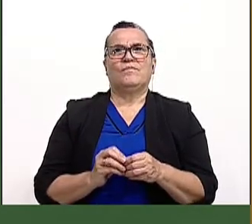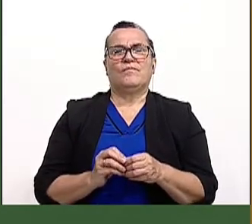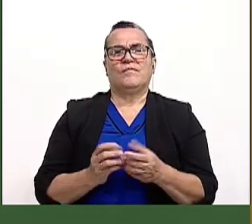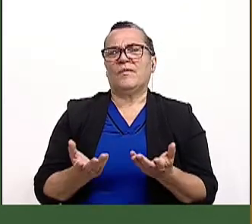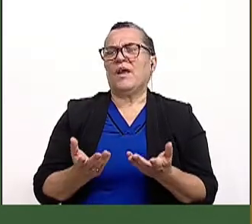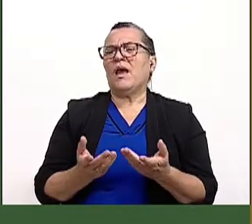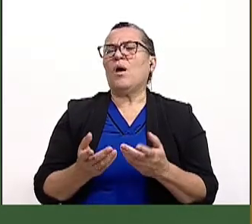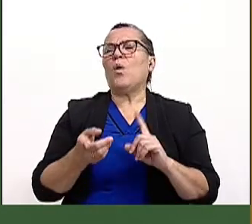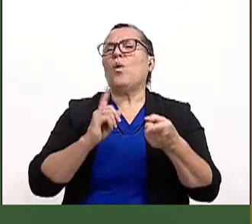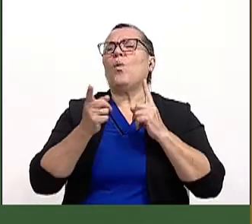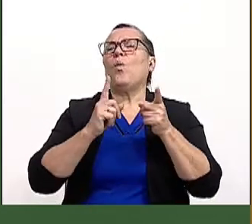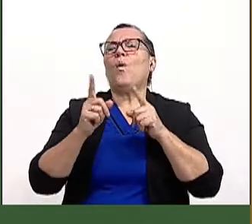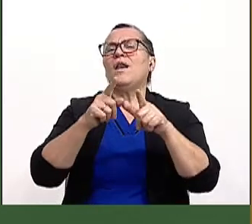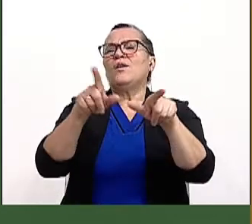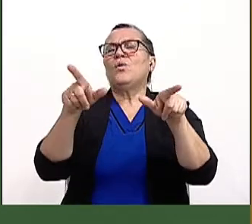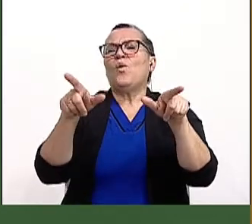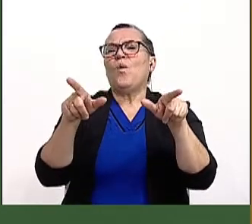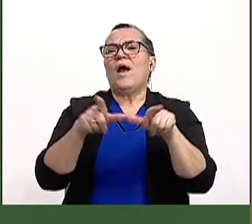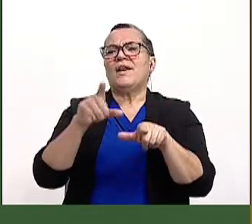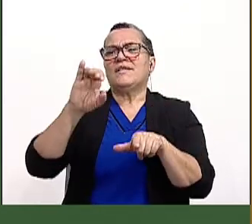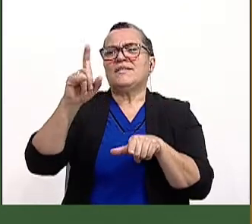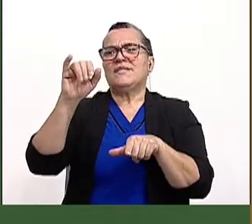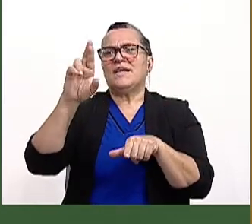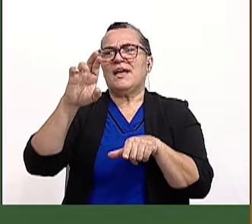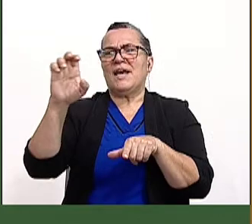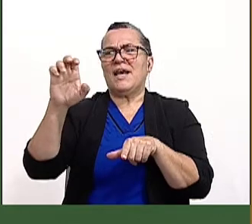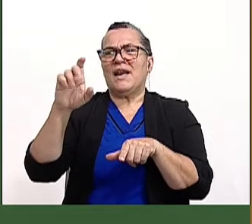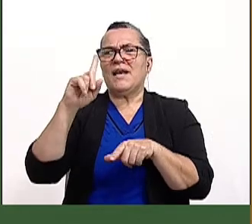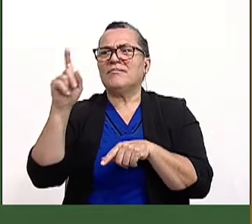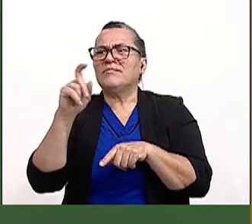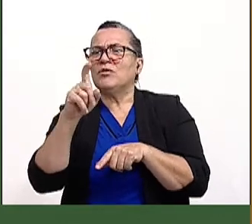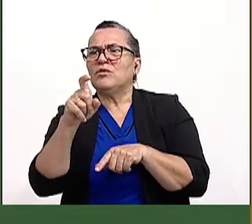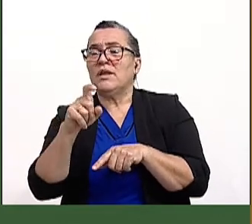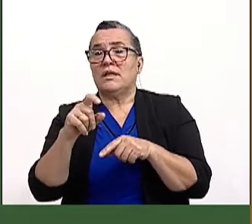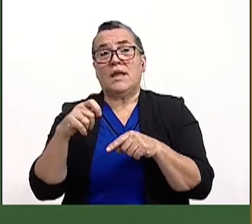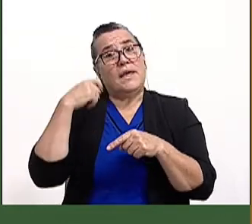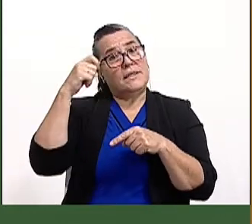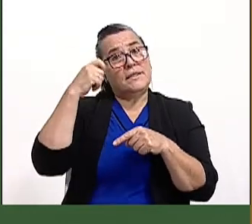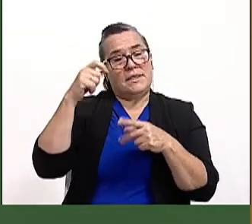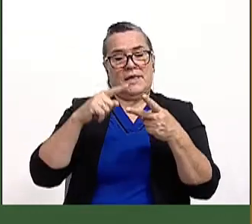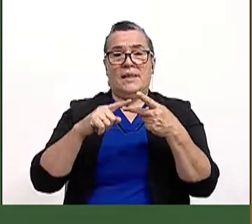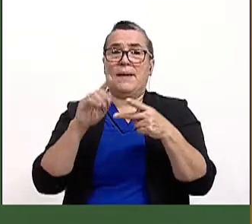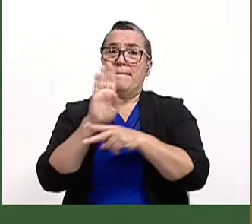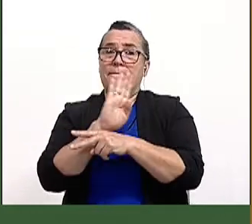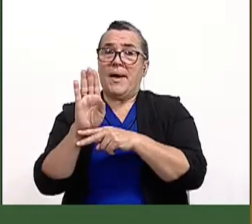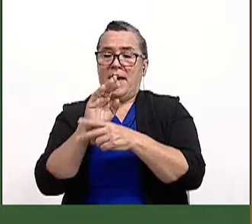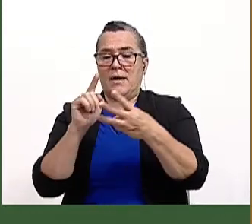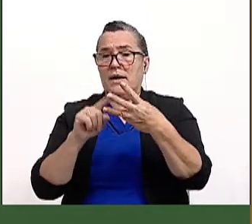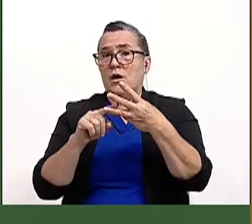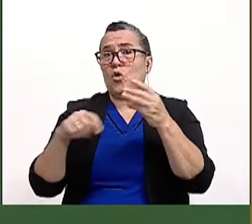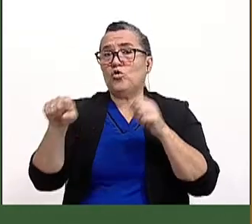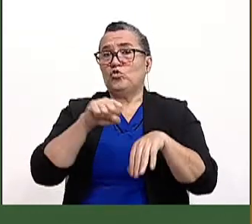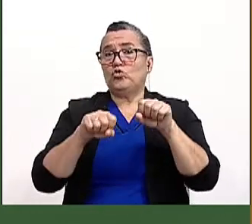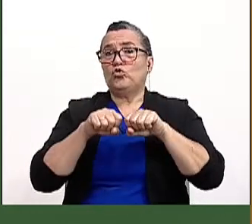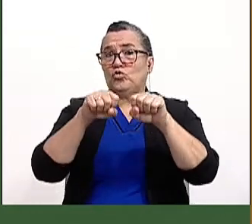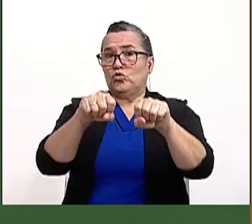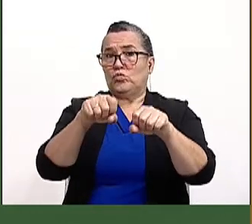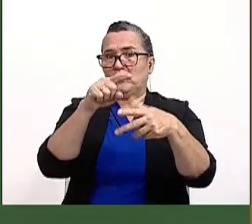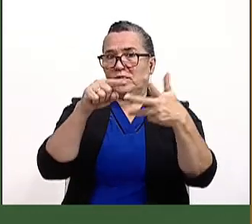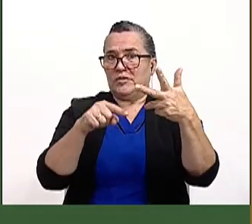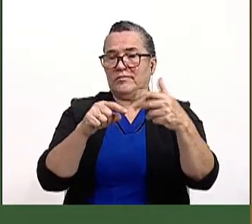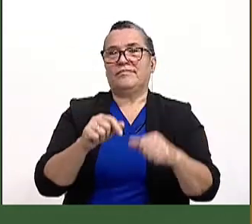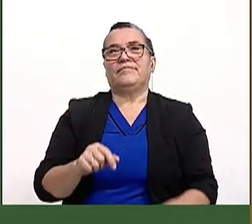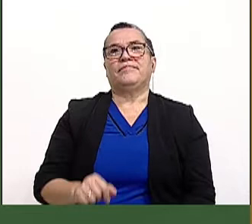for directions? Option A, a cinema, a bank, and a supermarket. Option